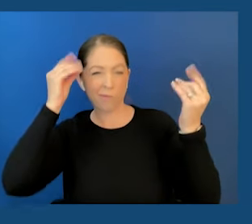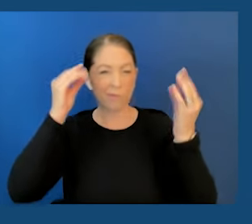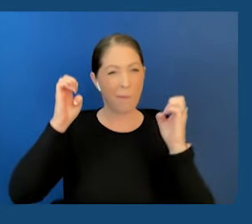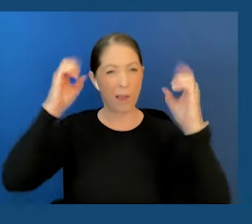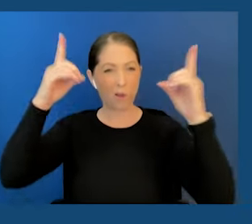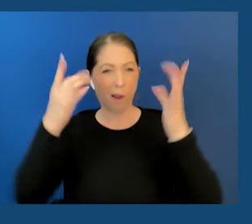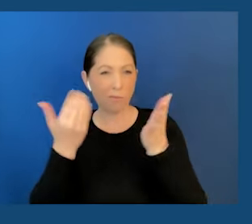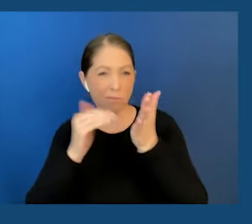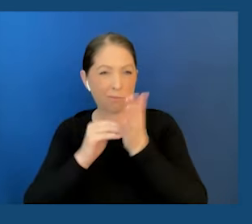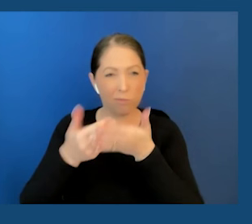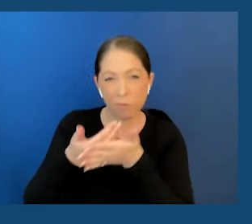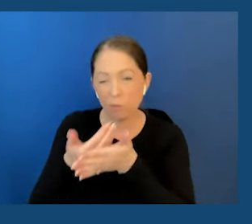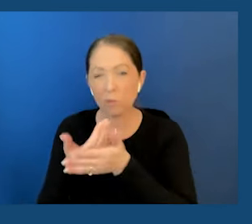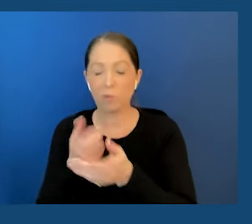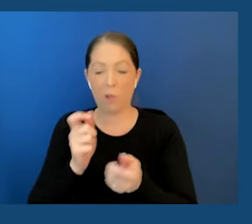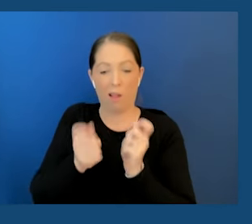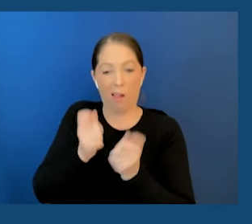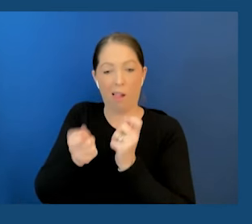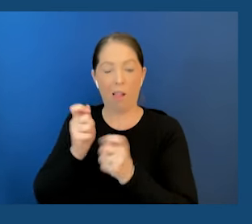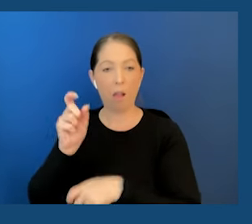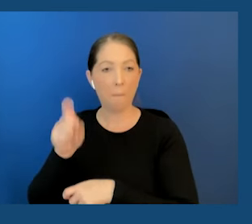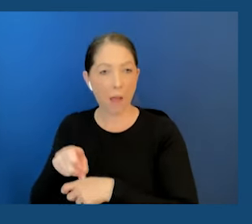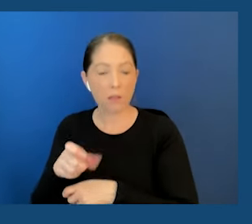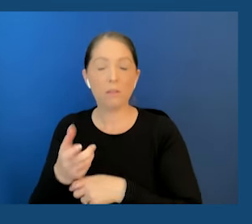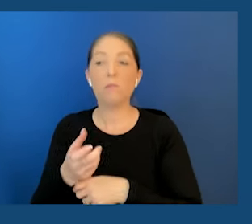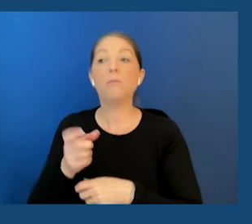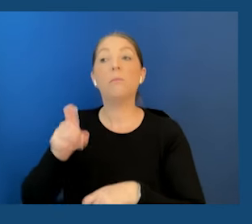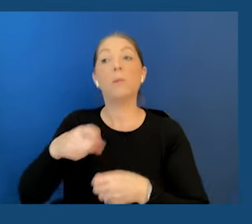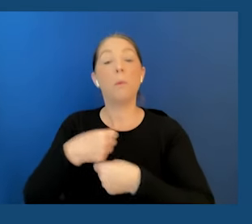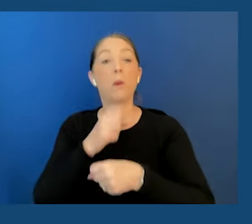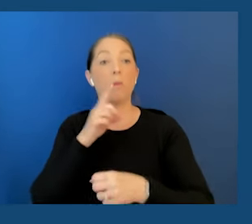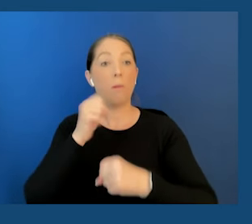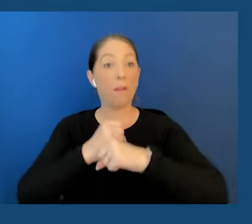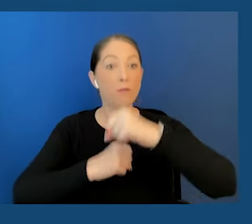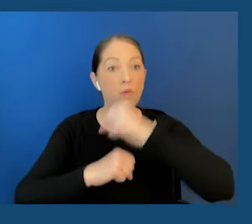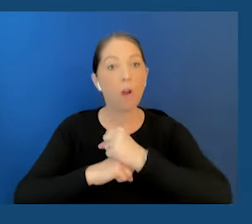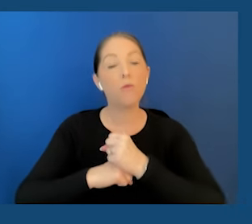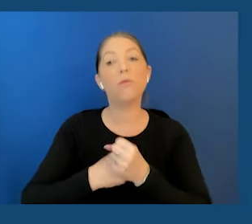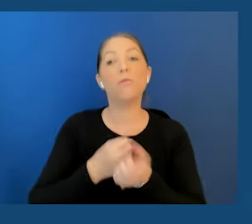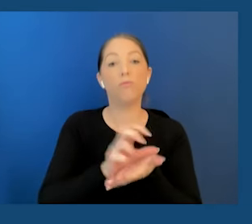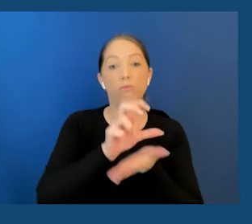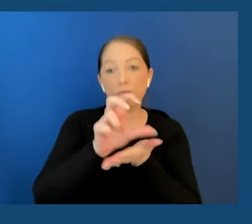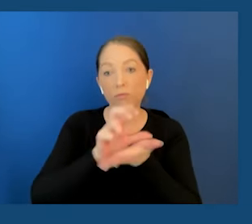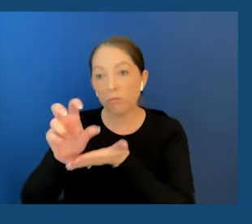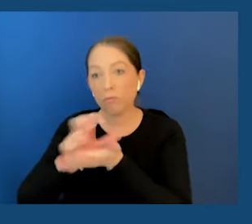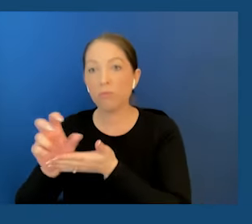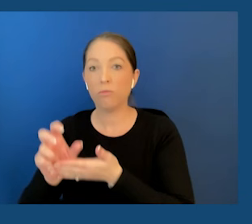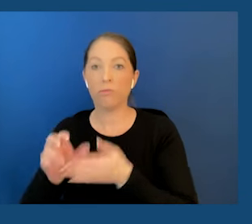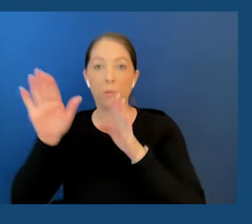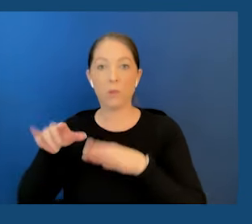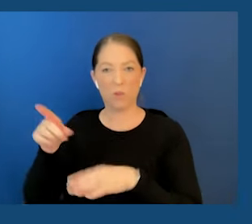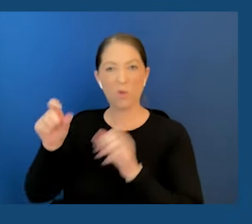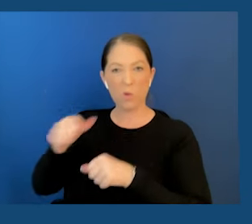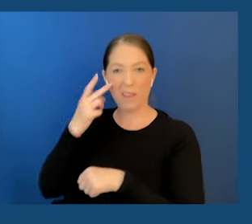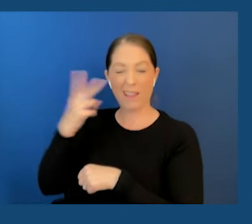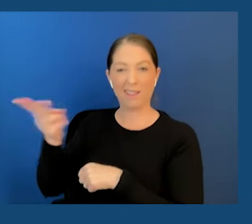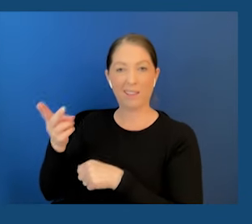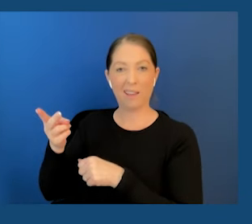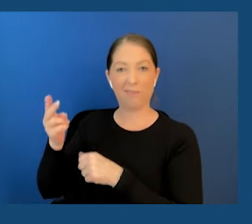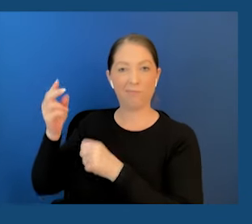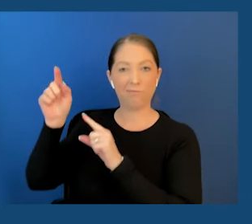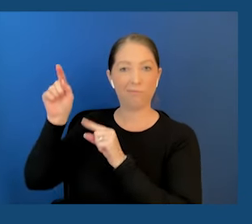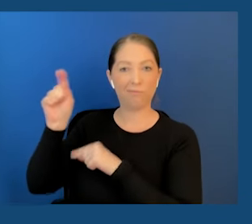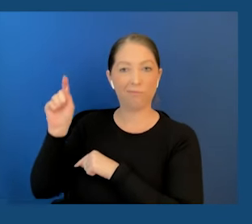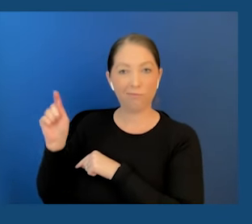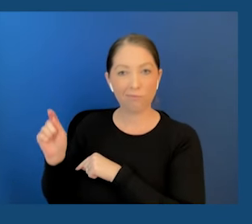make sure that our infrastructure is being spent in all these great institutions here. You can see them on the screen. But infrastructure also